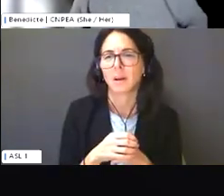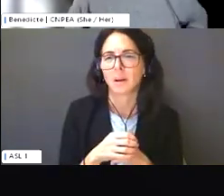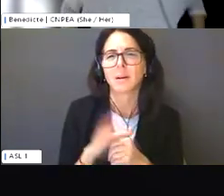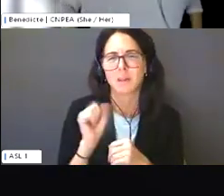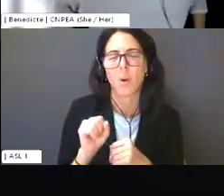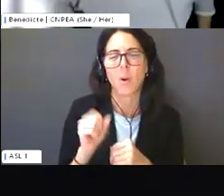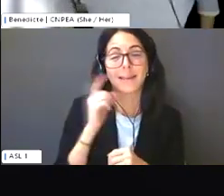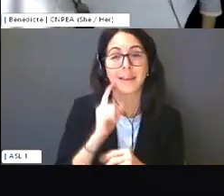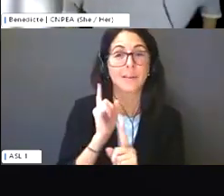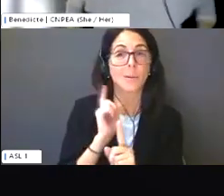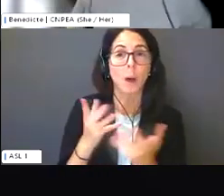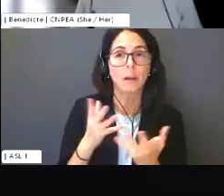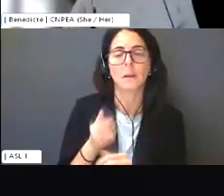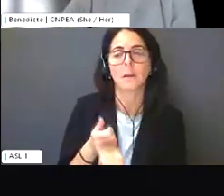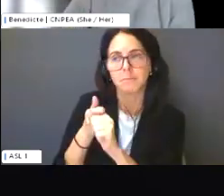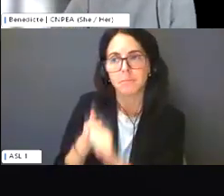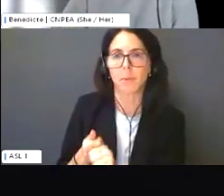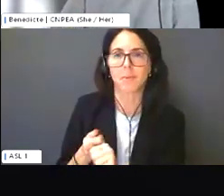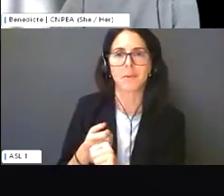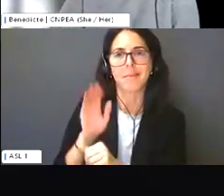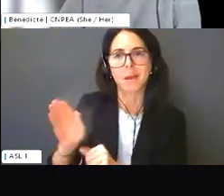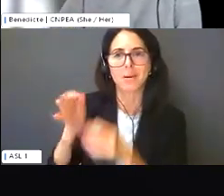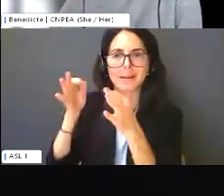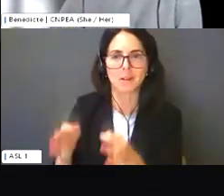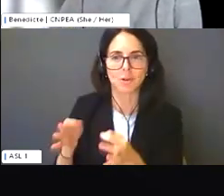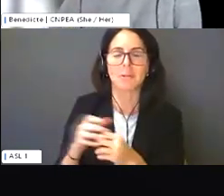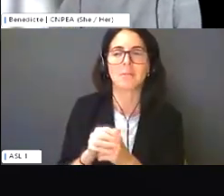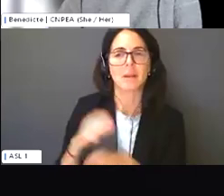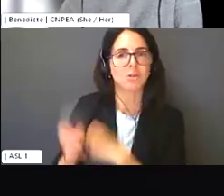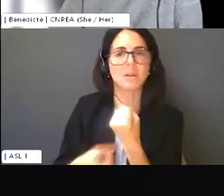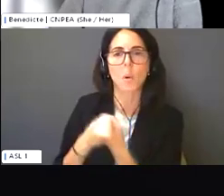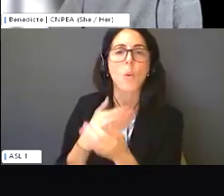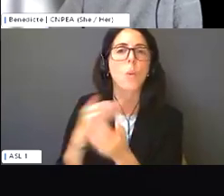of the older adults and being there to support them.